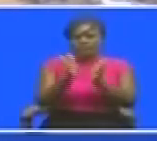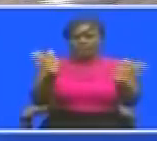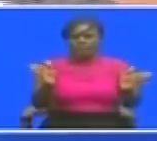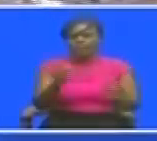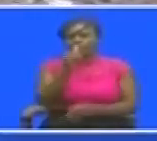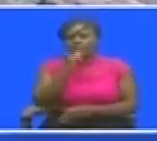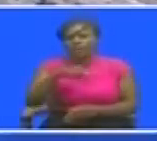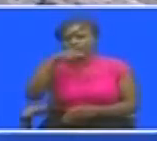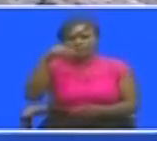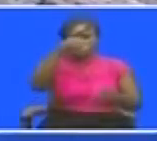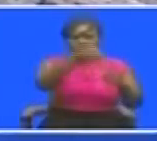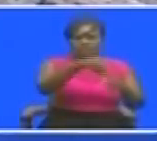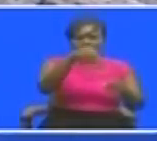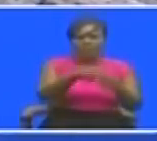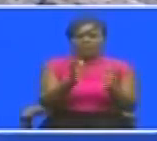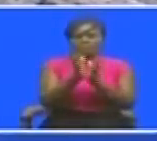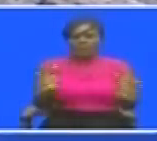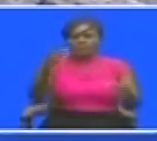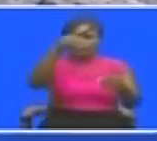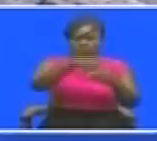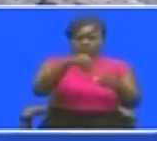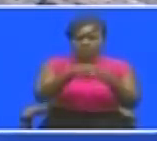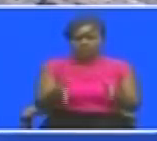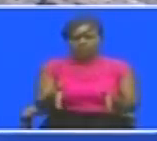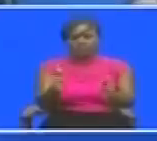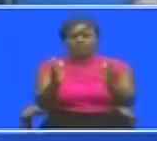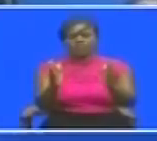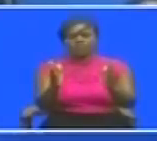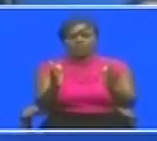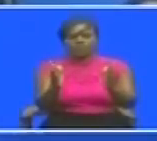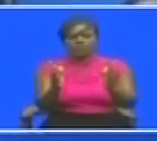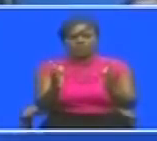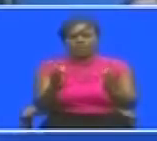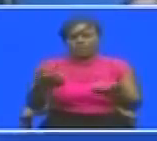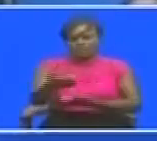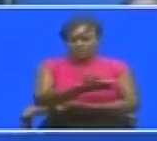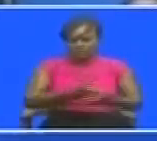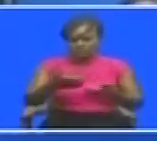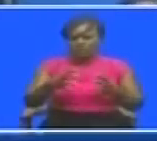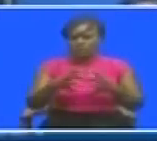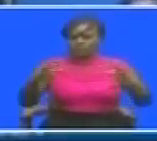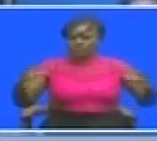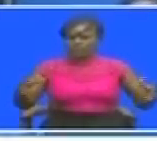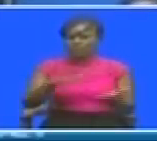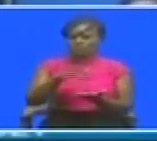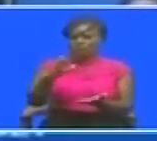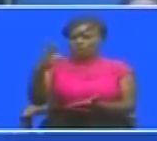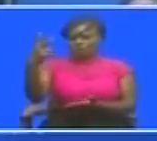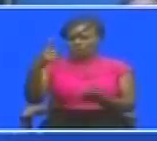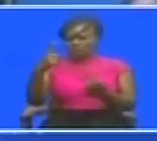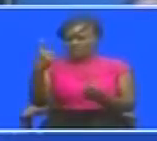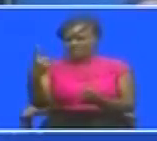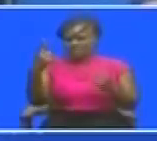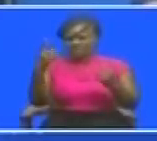investment, and the dividend from the massive investments in infrastructure to drive growth. The economy is expected to expand further by between